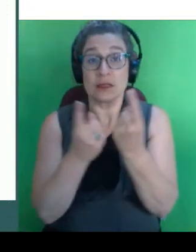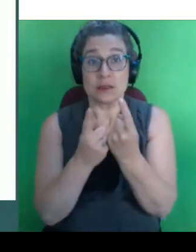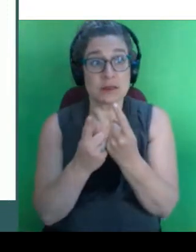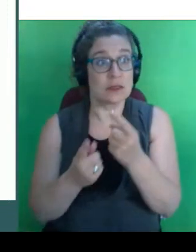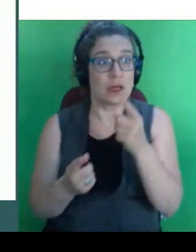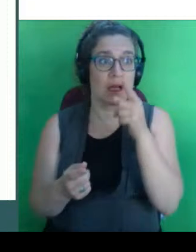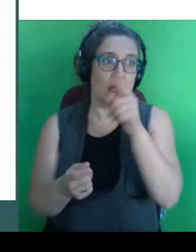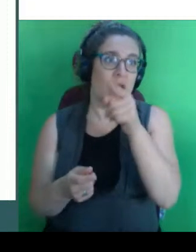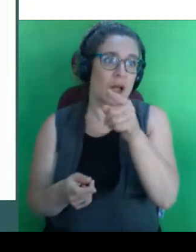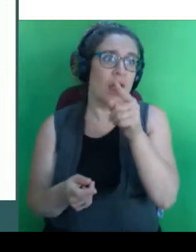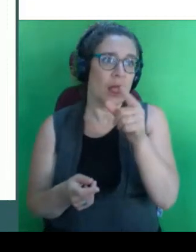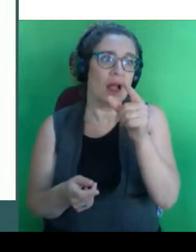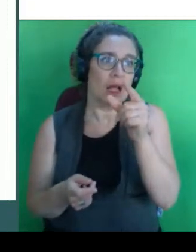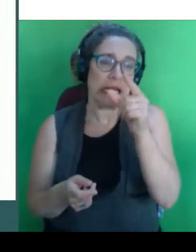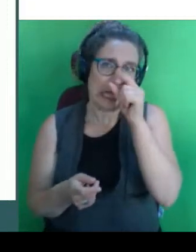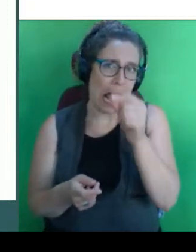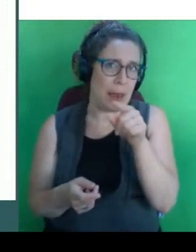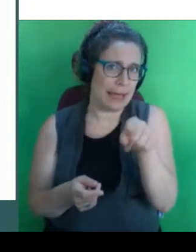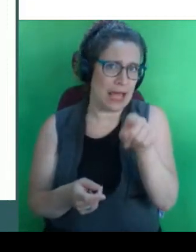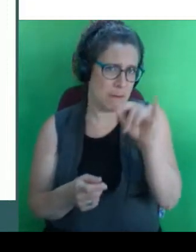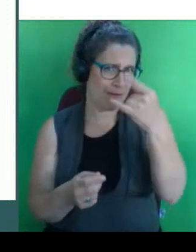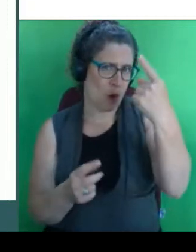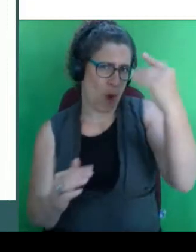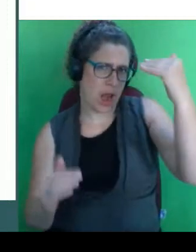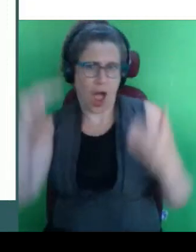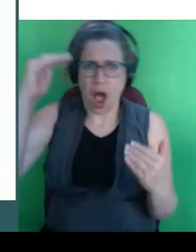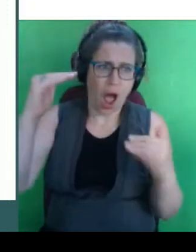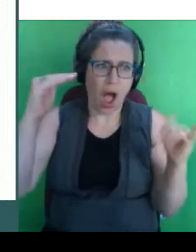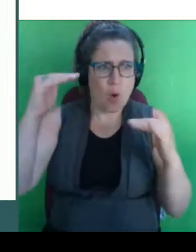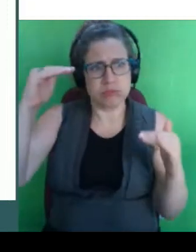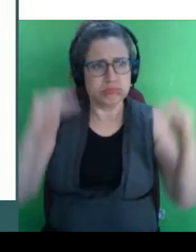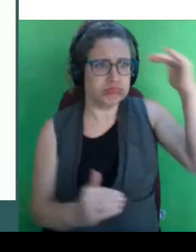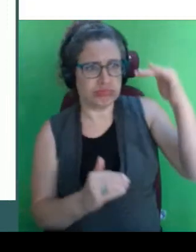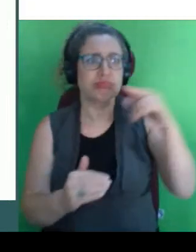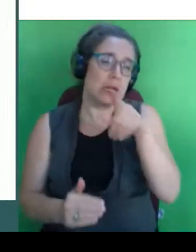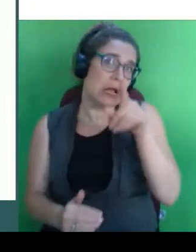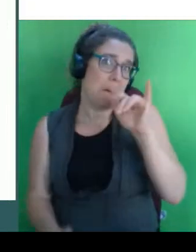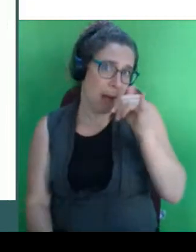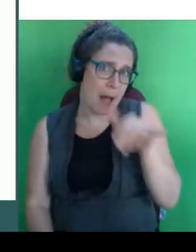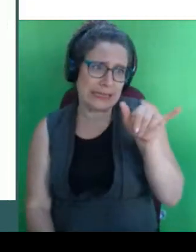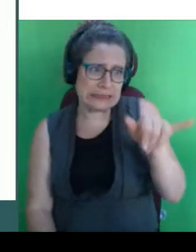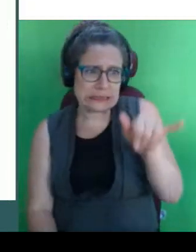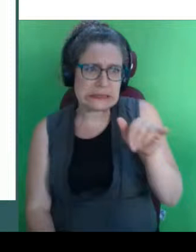where the suspicion is going to lie.